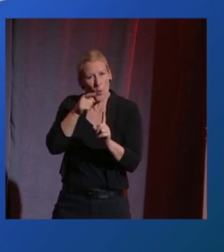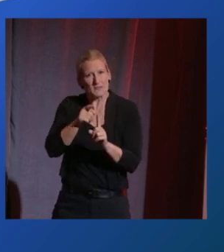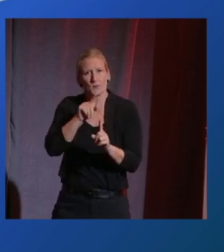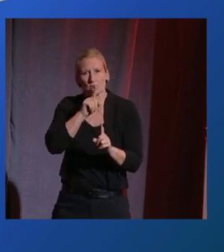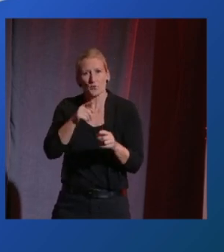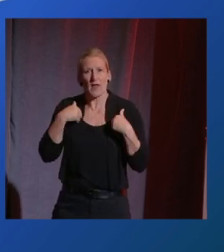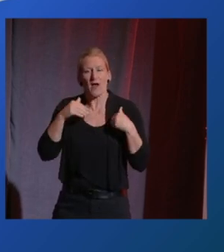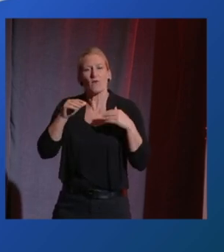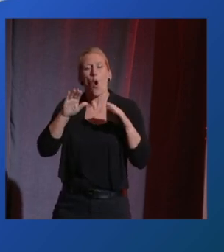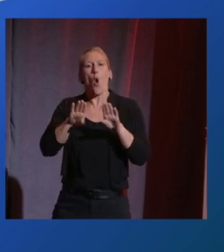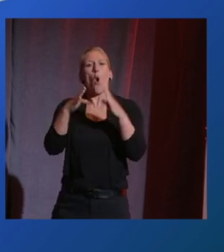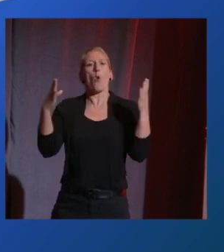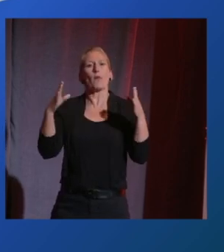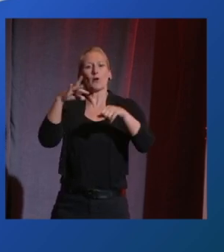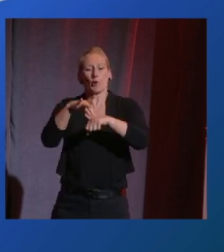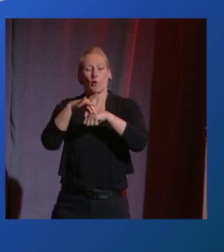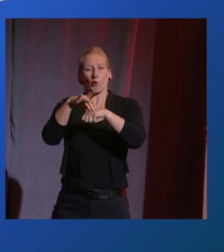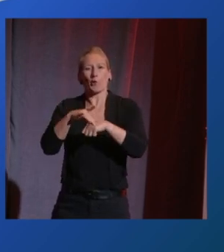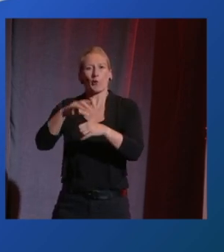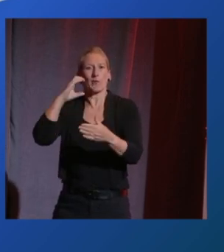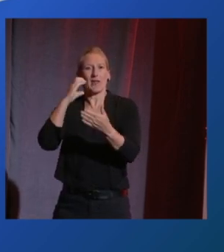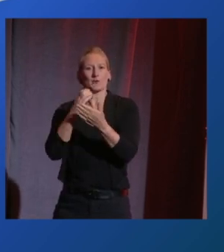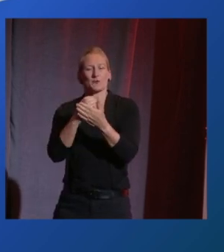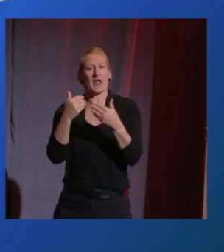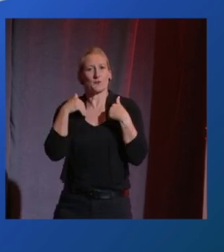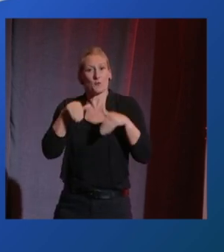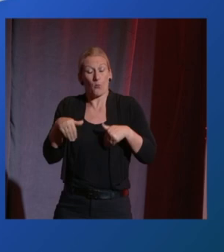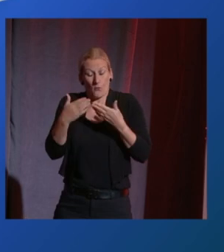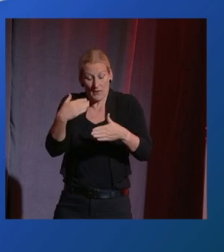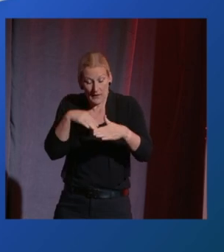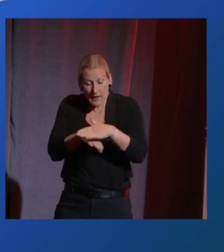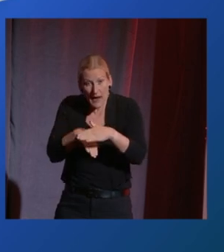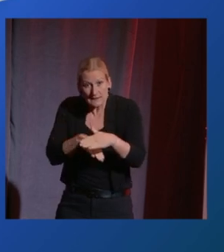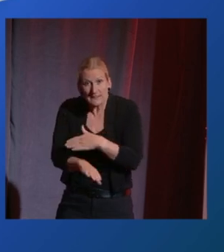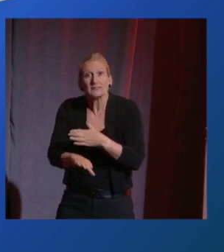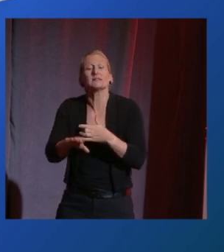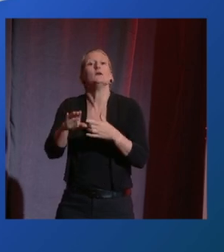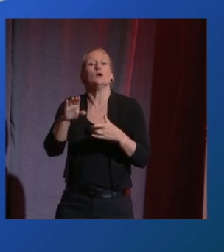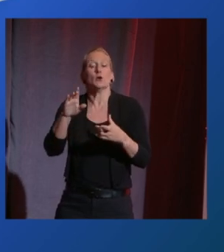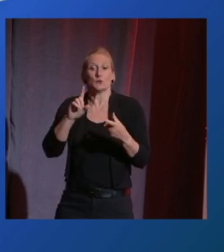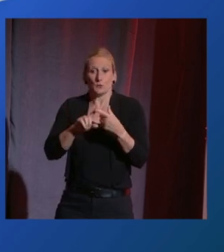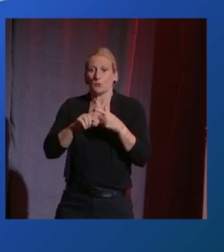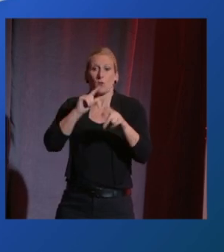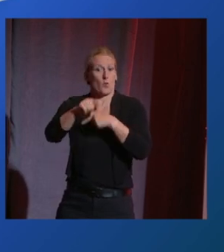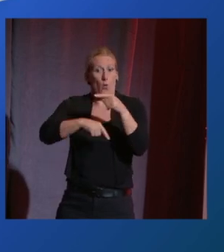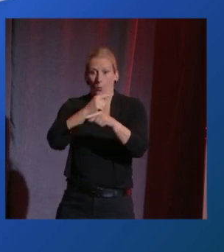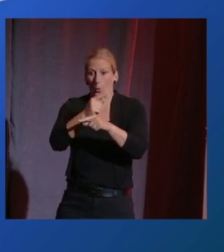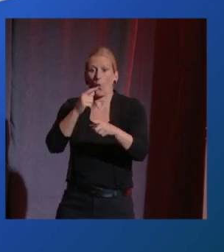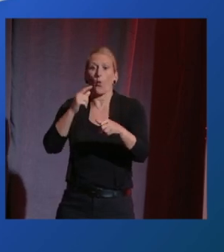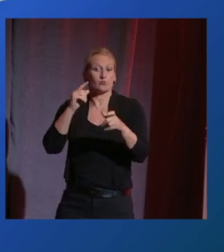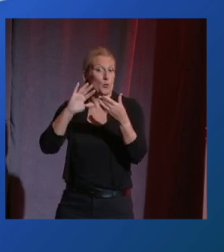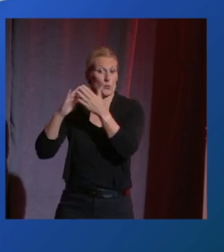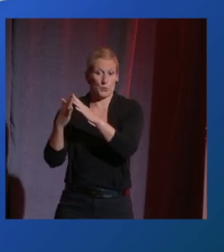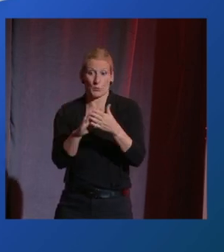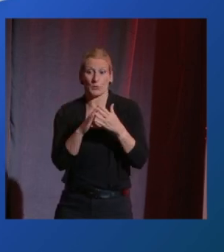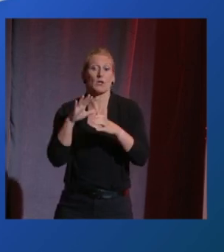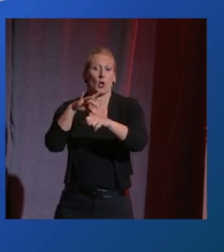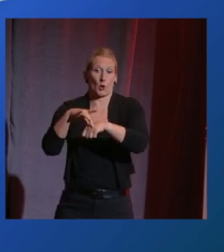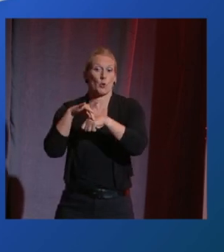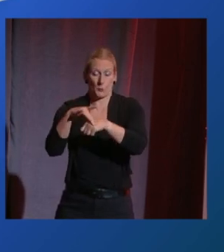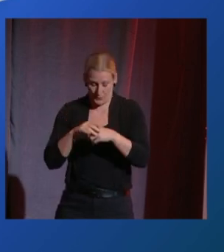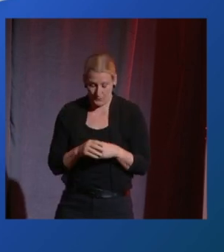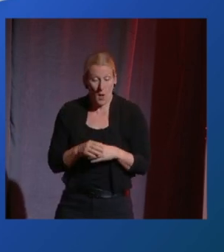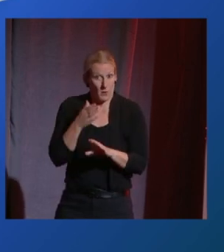imagery and providing access and education on its use to the global development Community prior to launching radiant